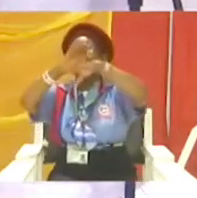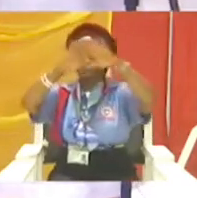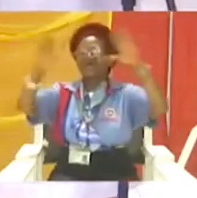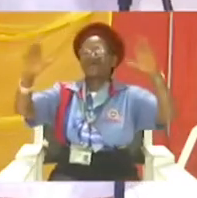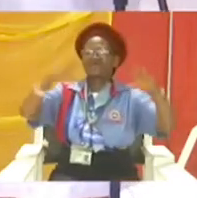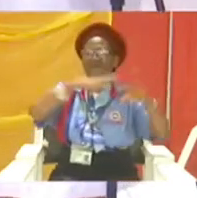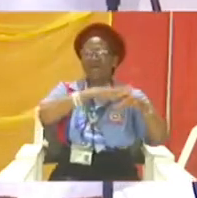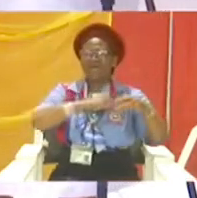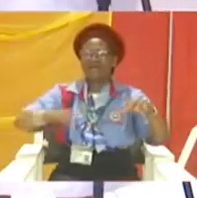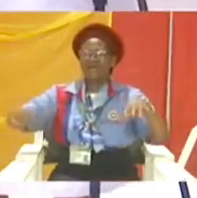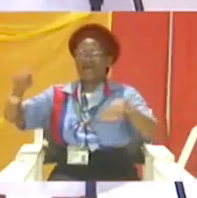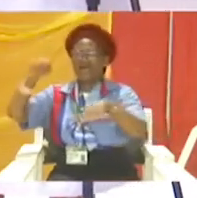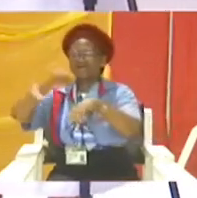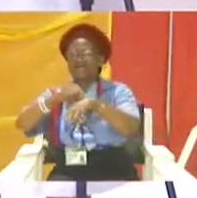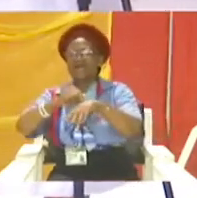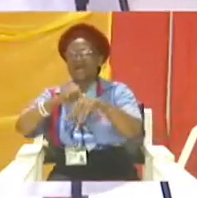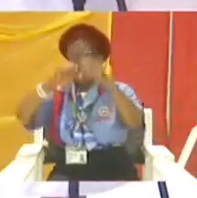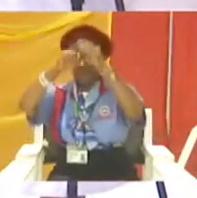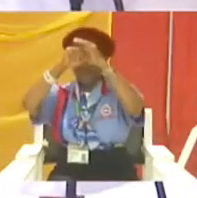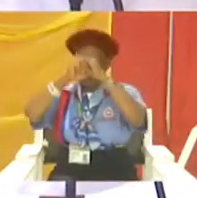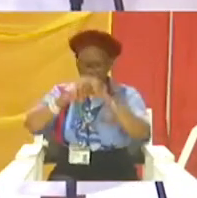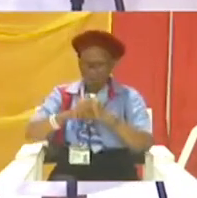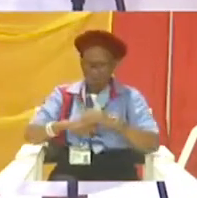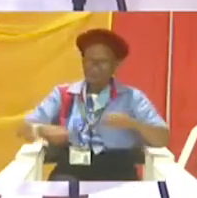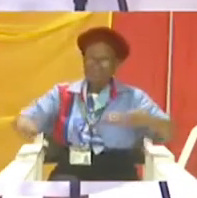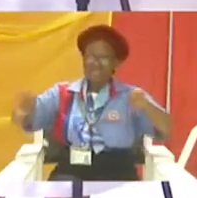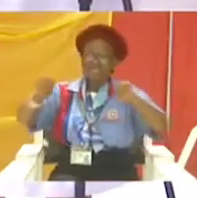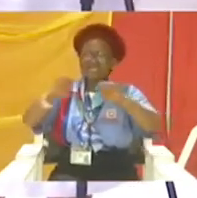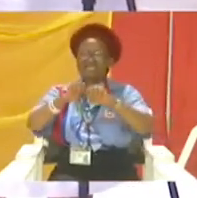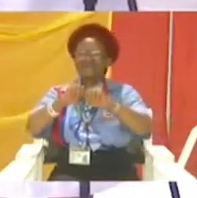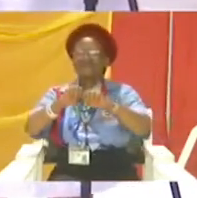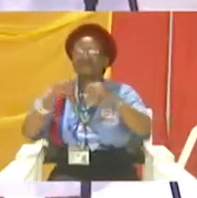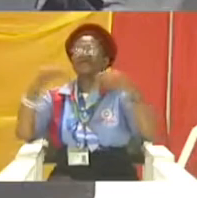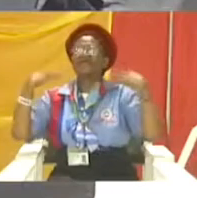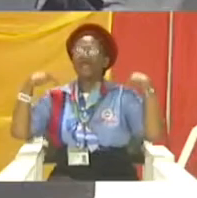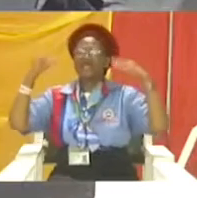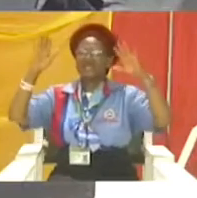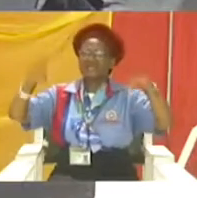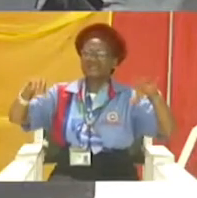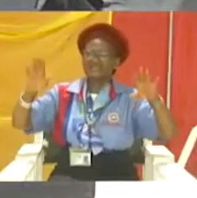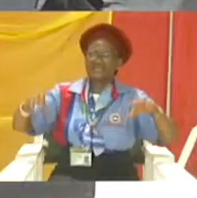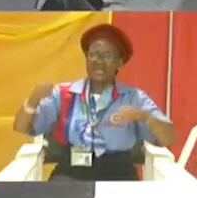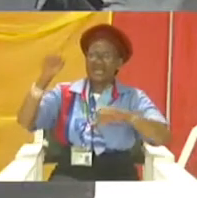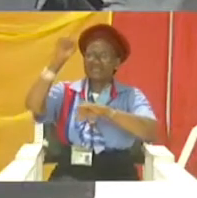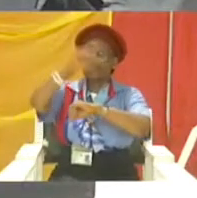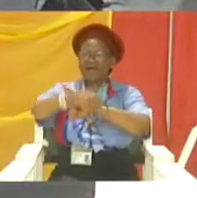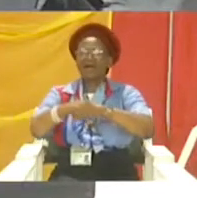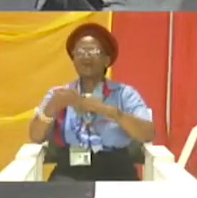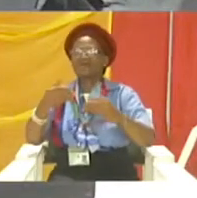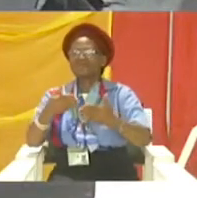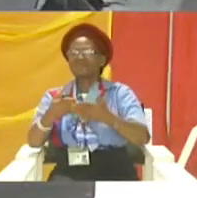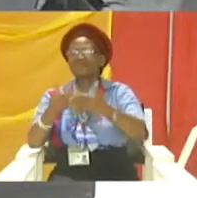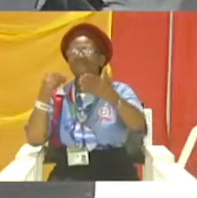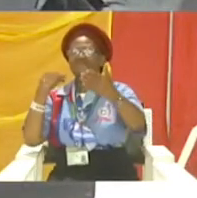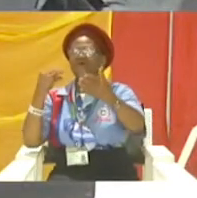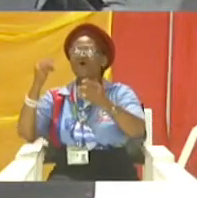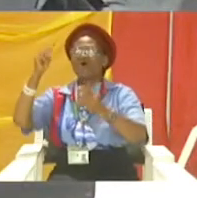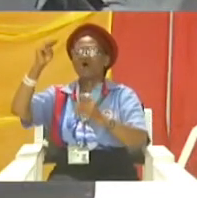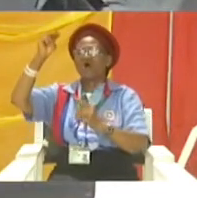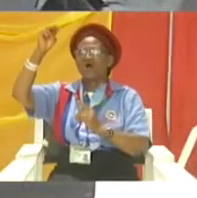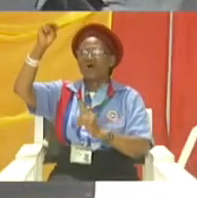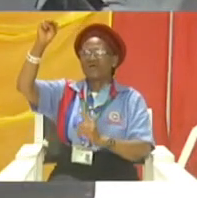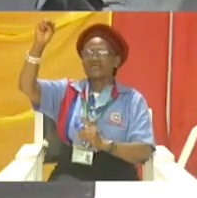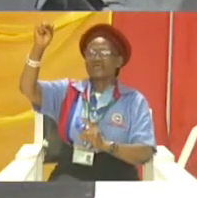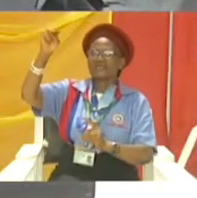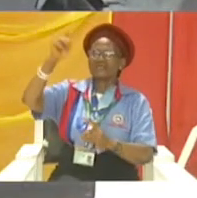hallelujah, heaven and earth adore, even angels bow before.